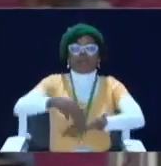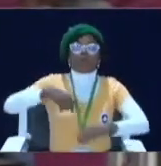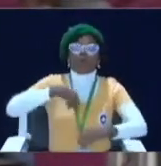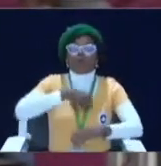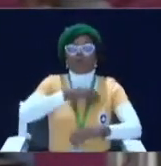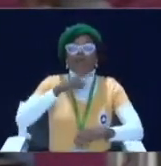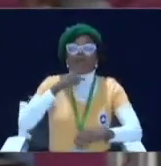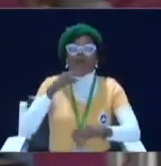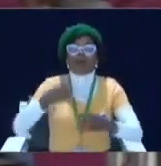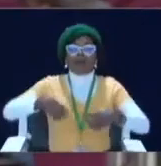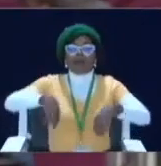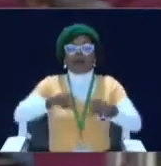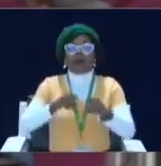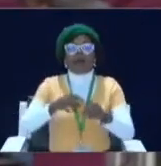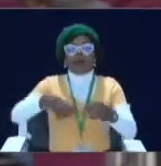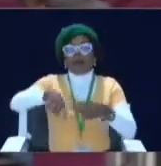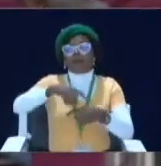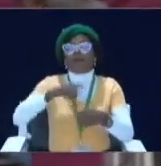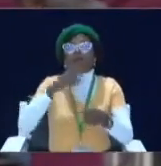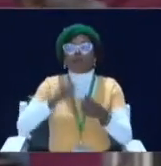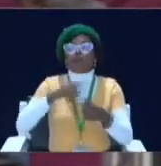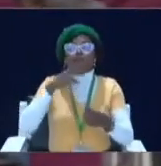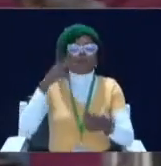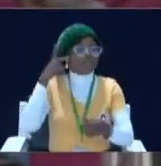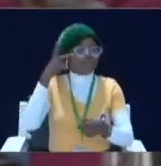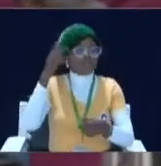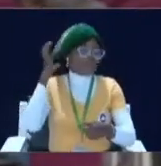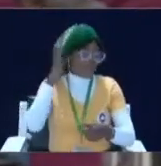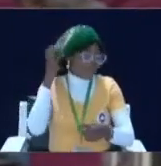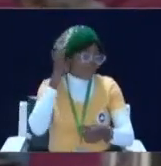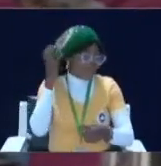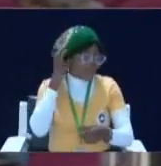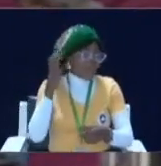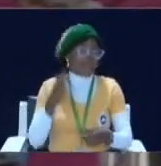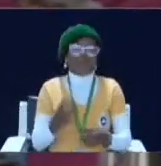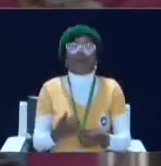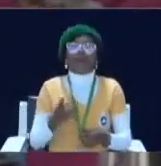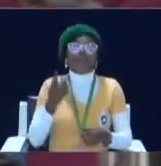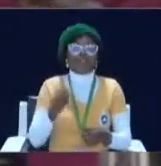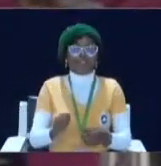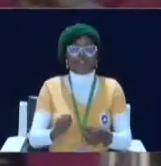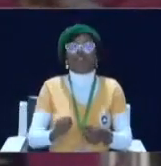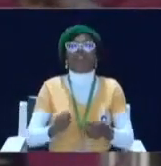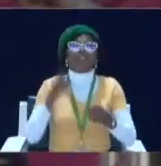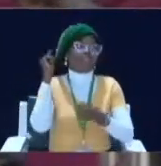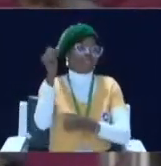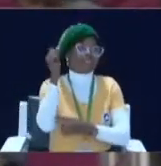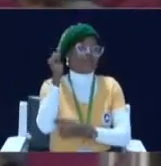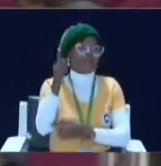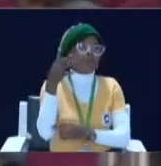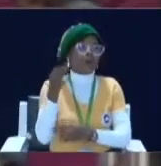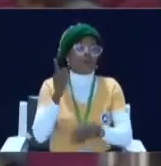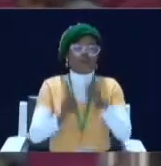the testimonies of those who have truly witnessed the glory of the Lord.